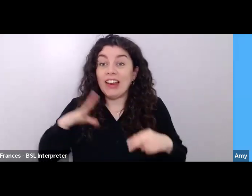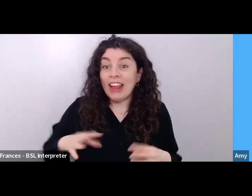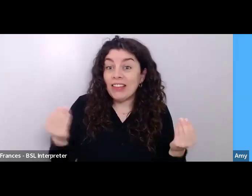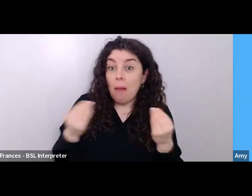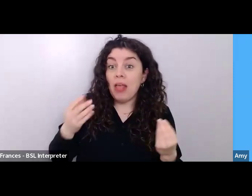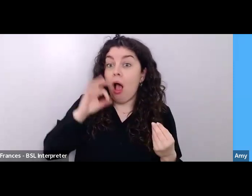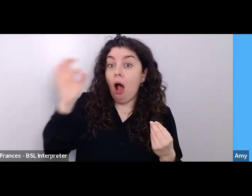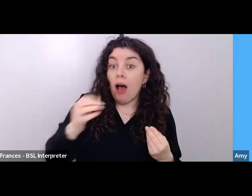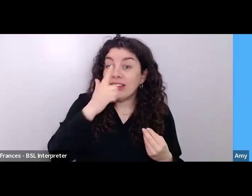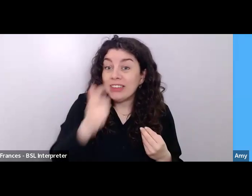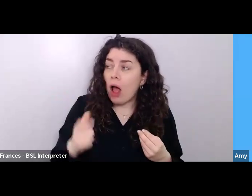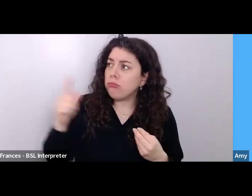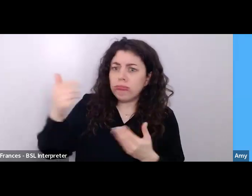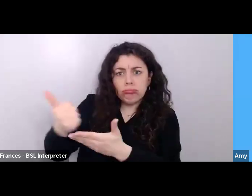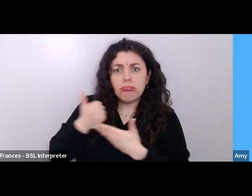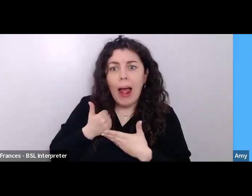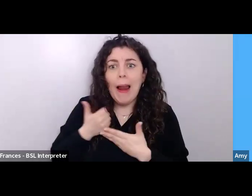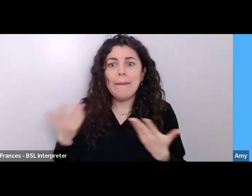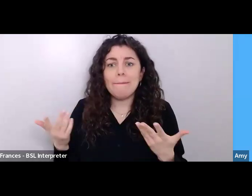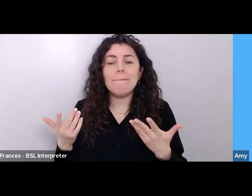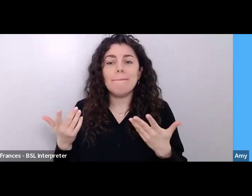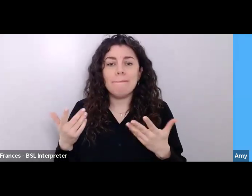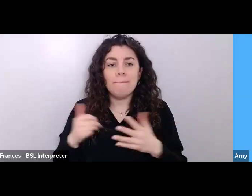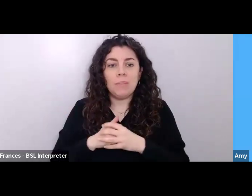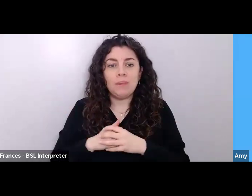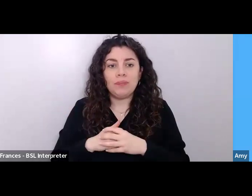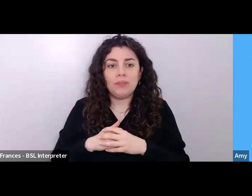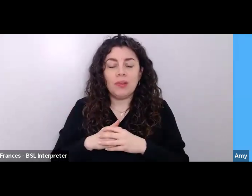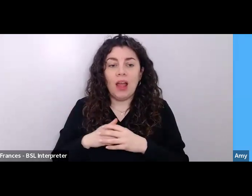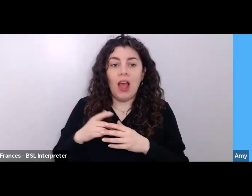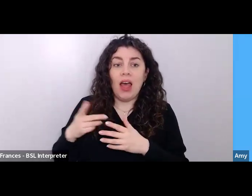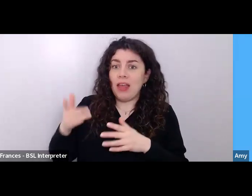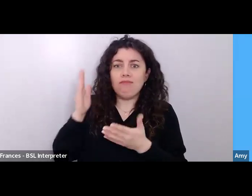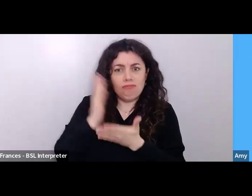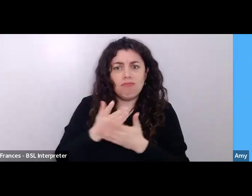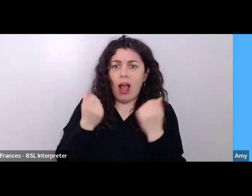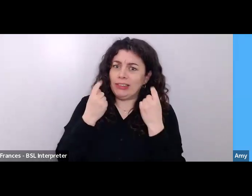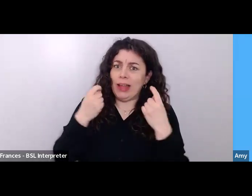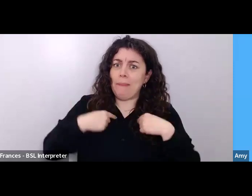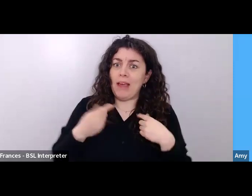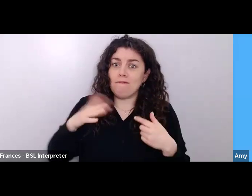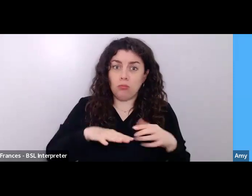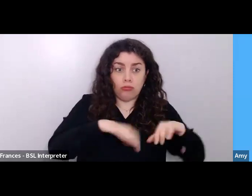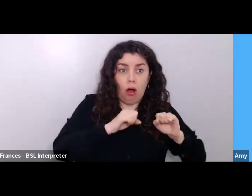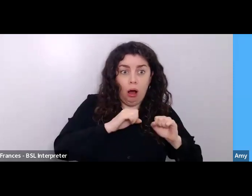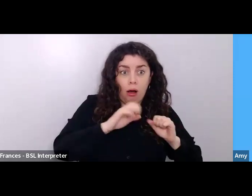been accommodating and understanding from the very beginning of the recruitment process.